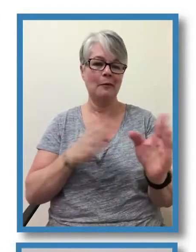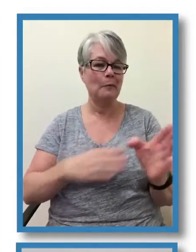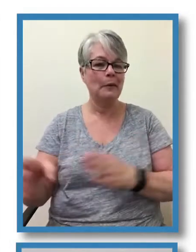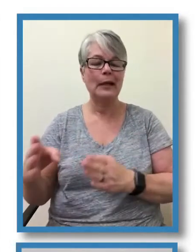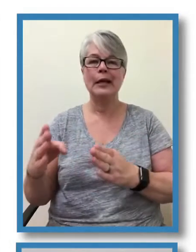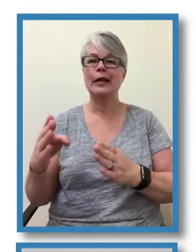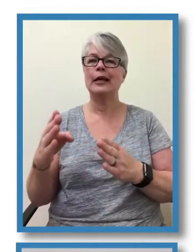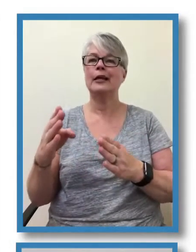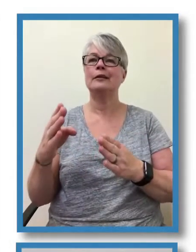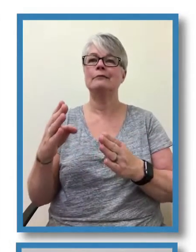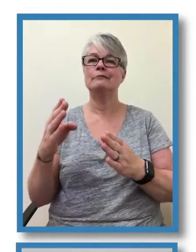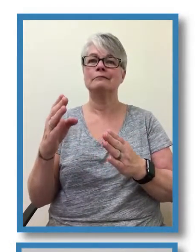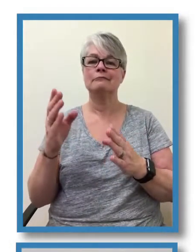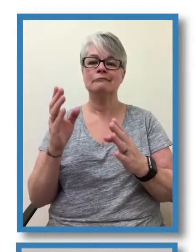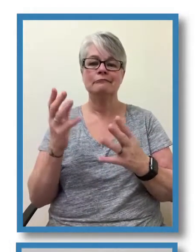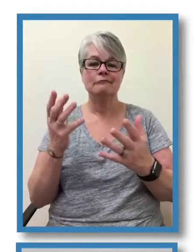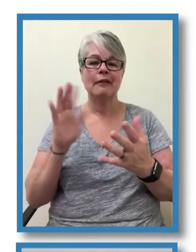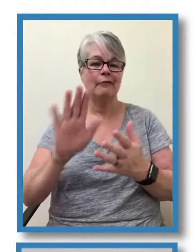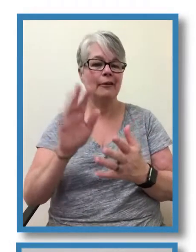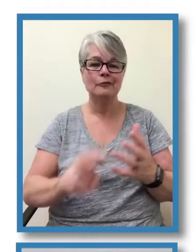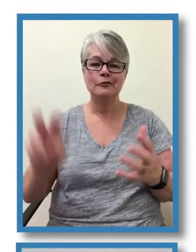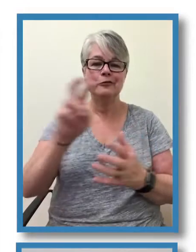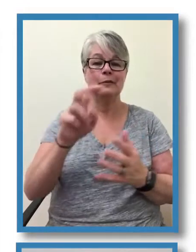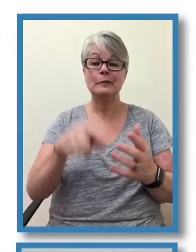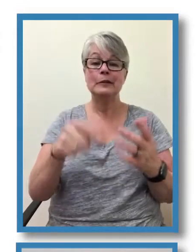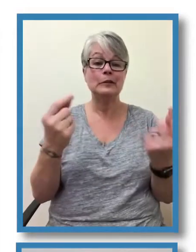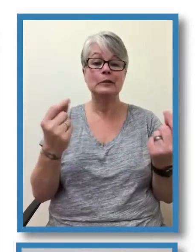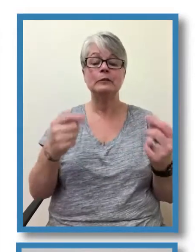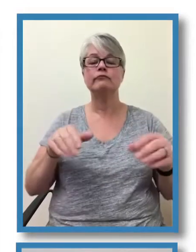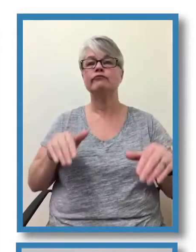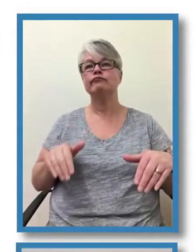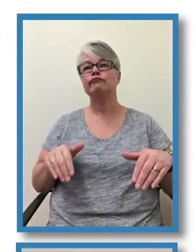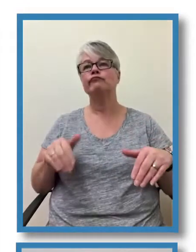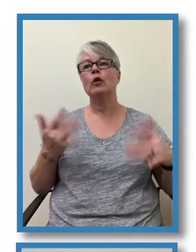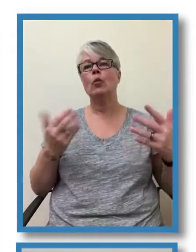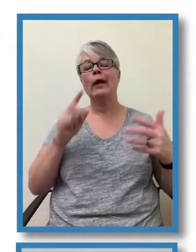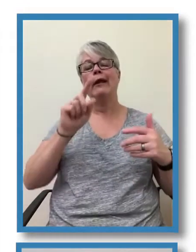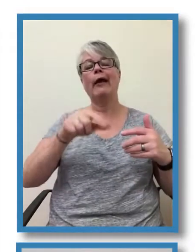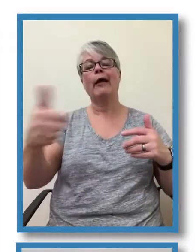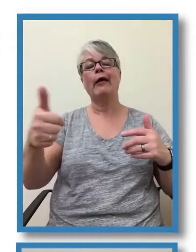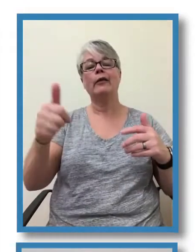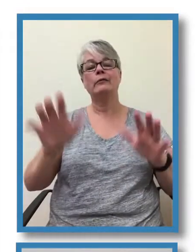This is with mild cognitive impairment, we